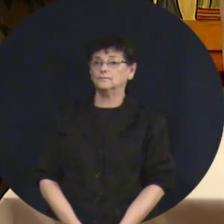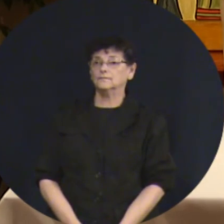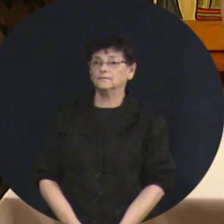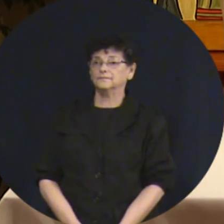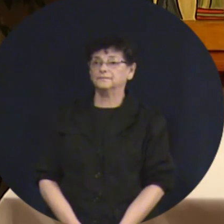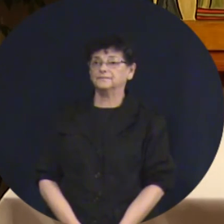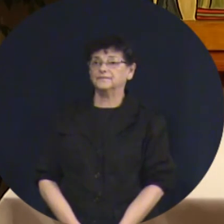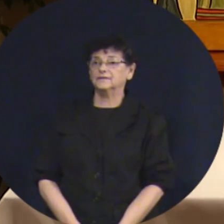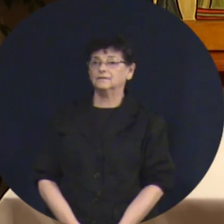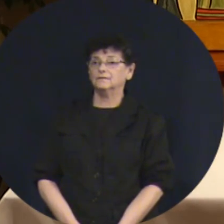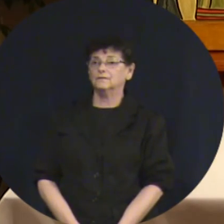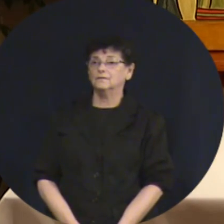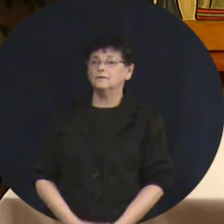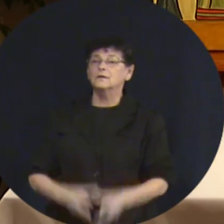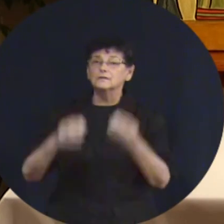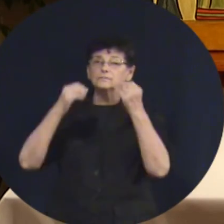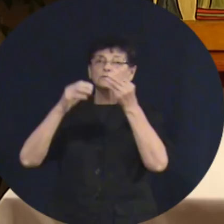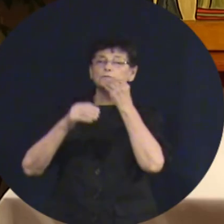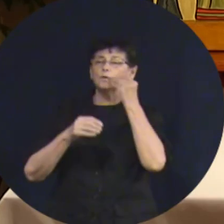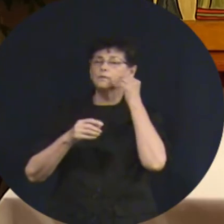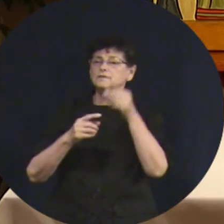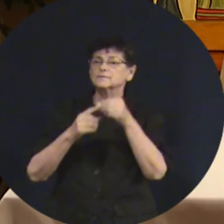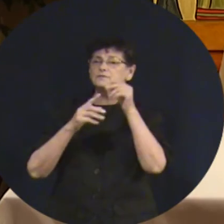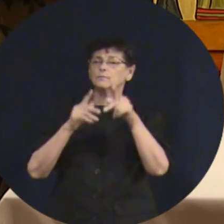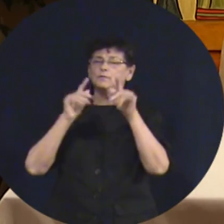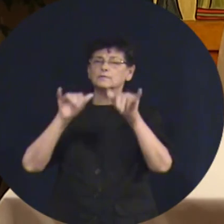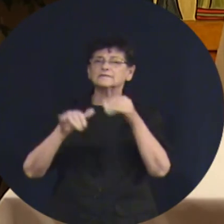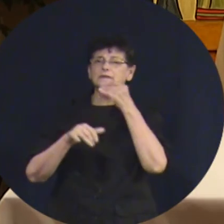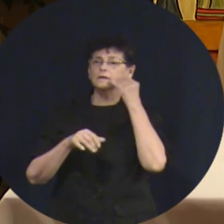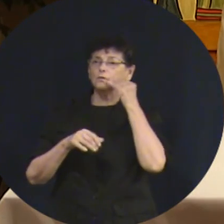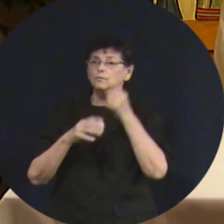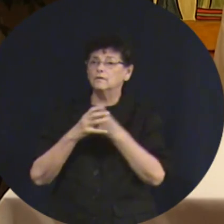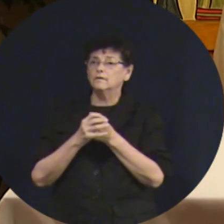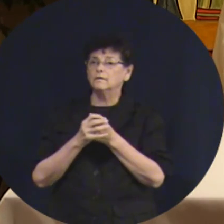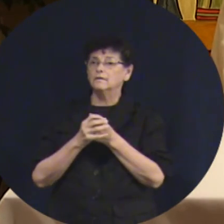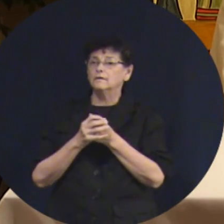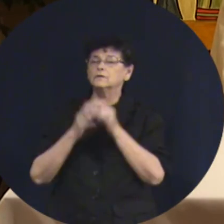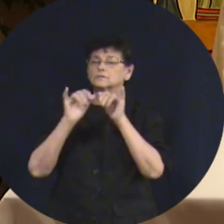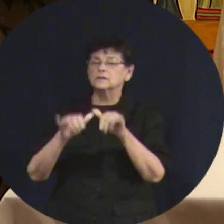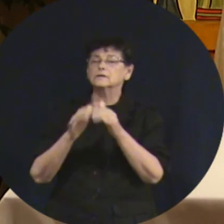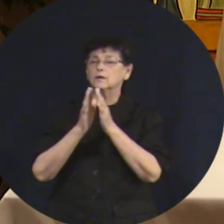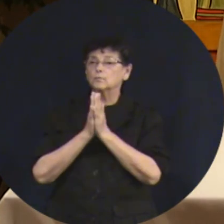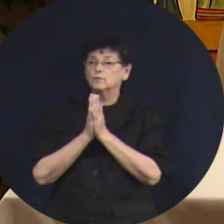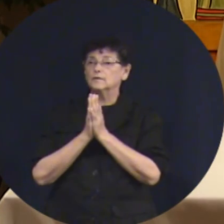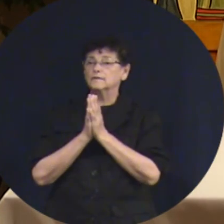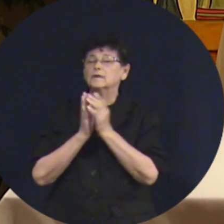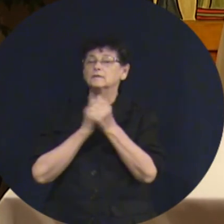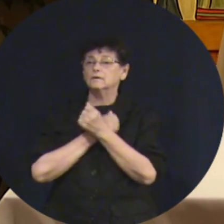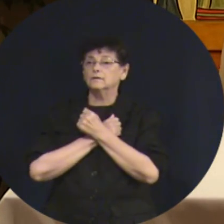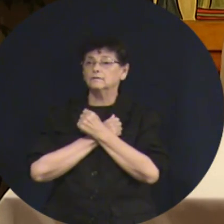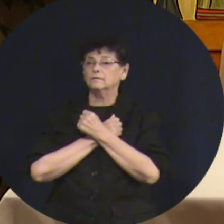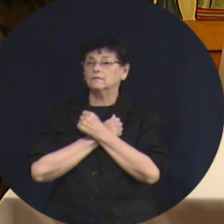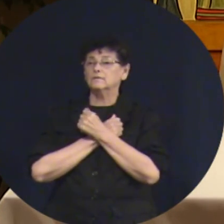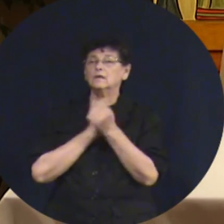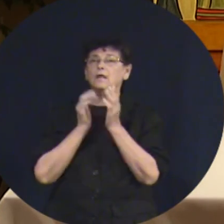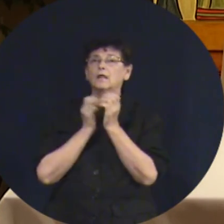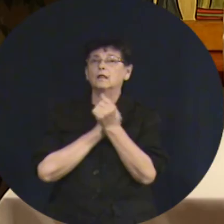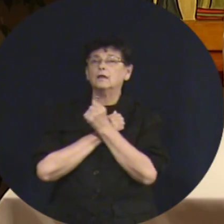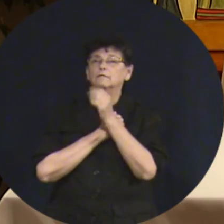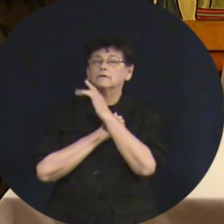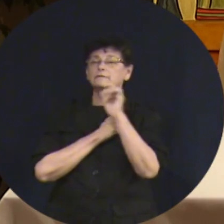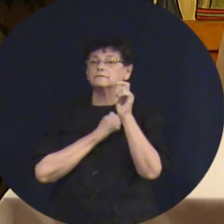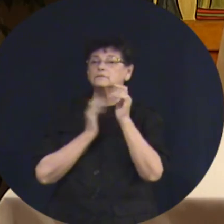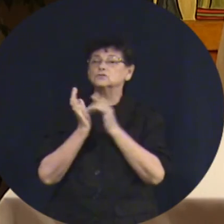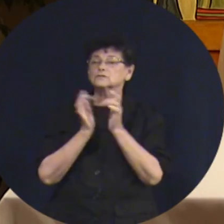Amen. I want to let everyone watching at home, especially those homebound, know that you remain in our prayers and in our love. The love of Jesus that